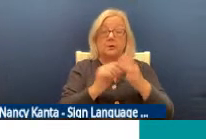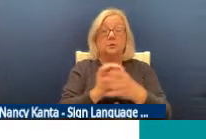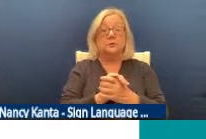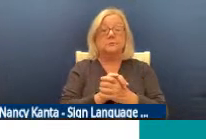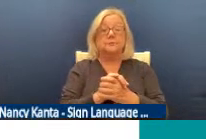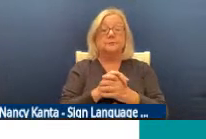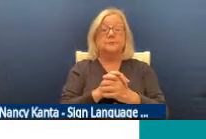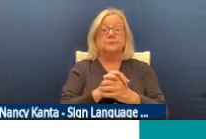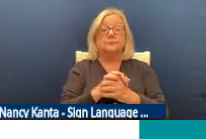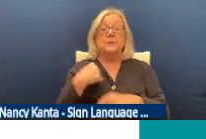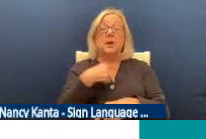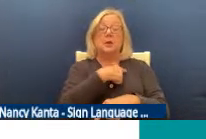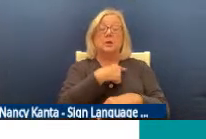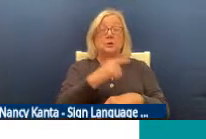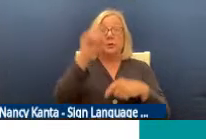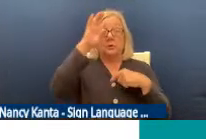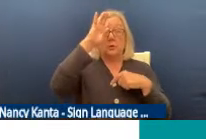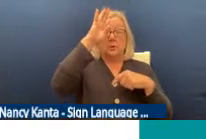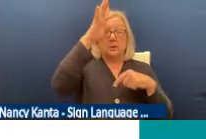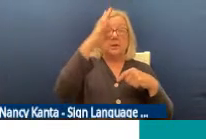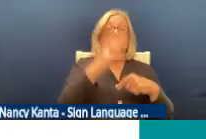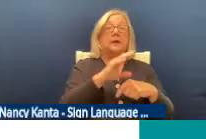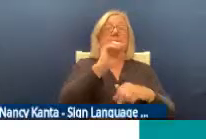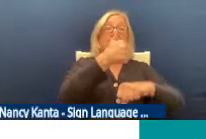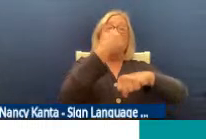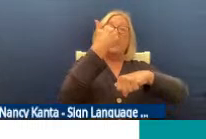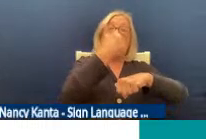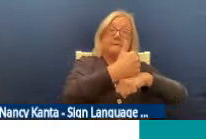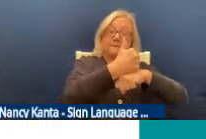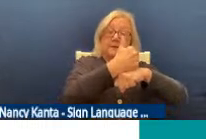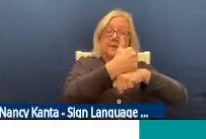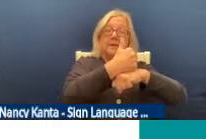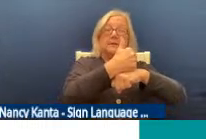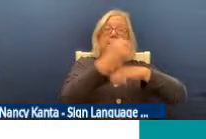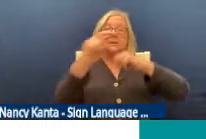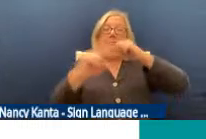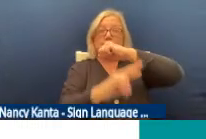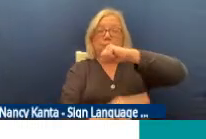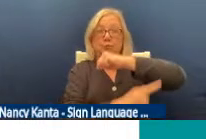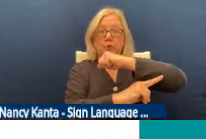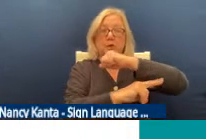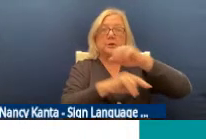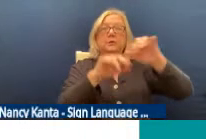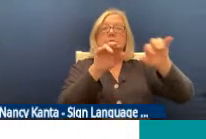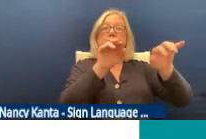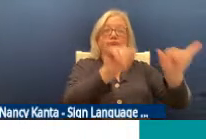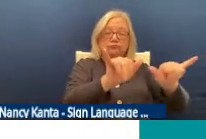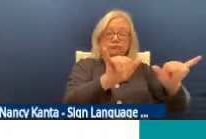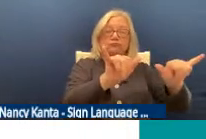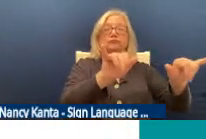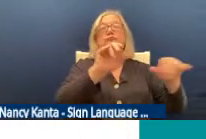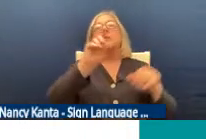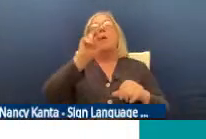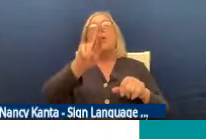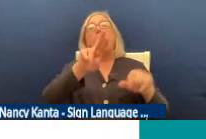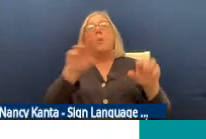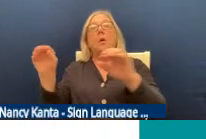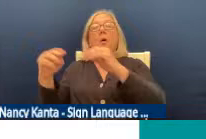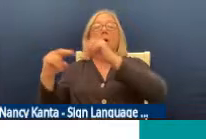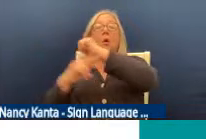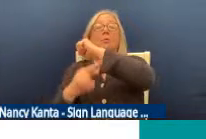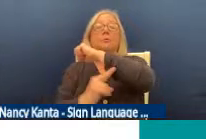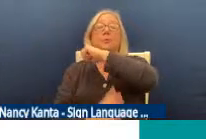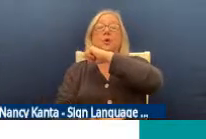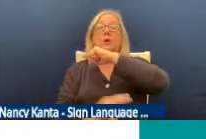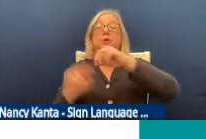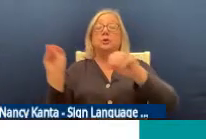fixed span bridge and a movable span bridge, so that we can understand with both of those kind of bridge